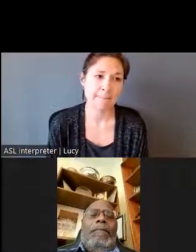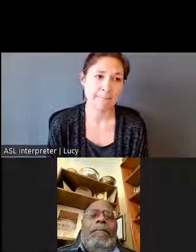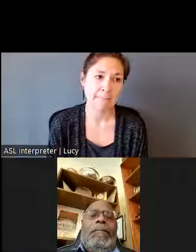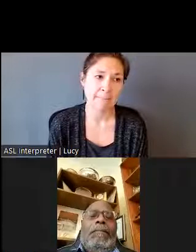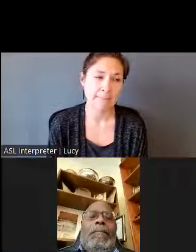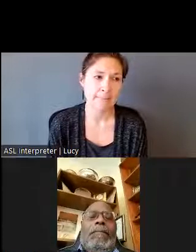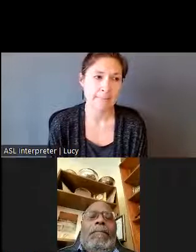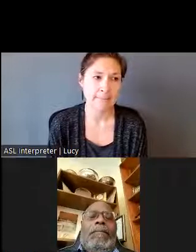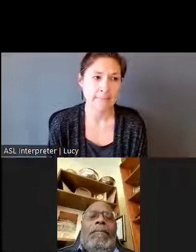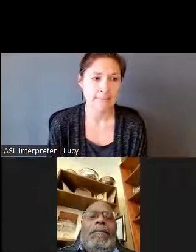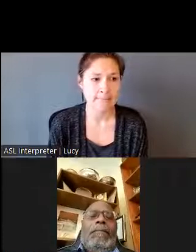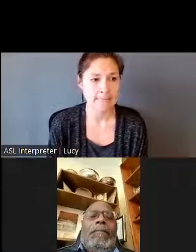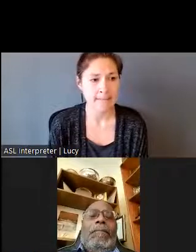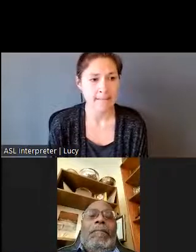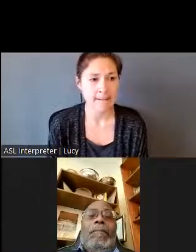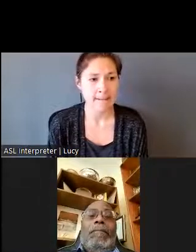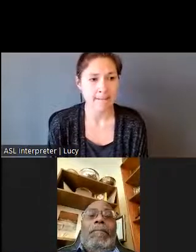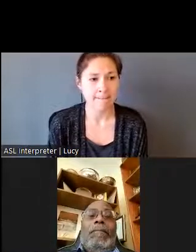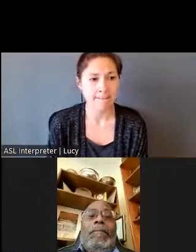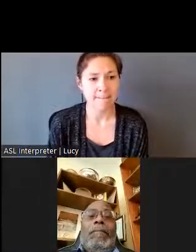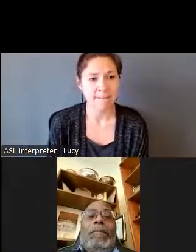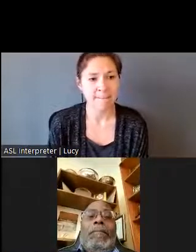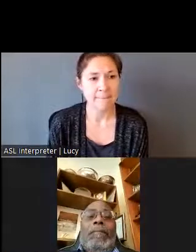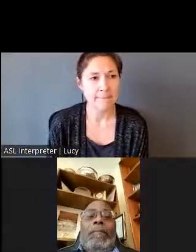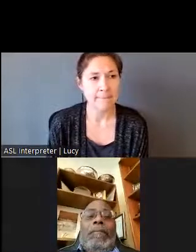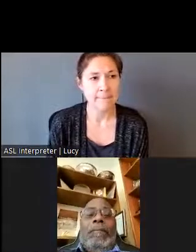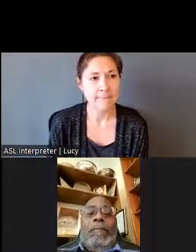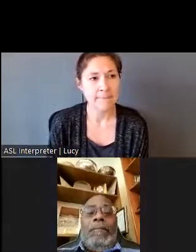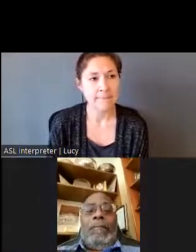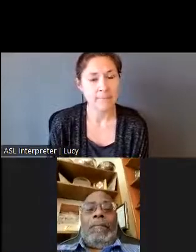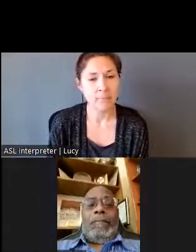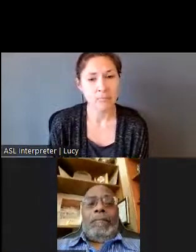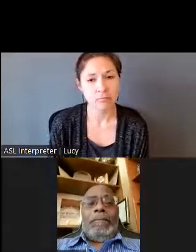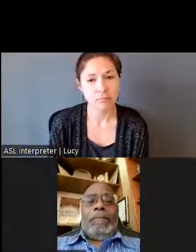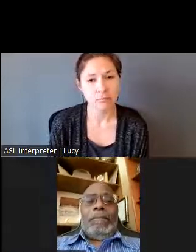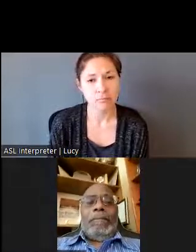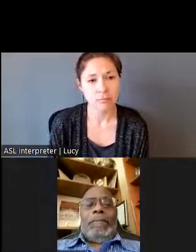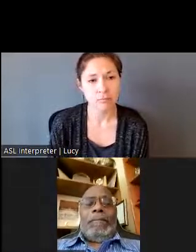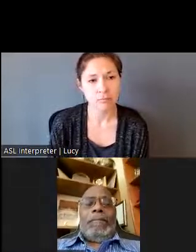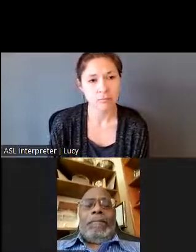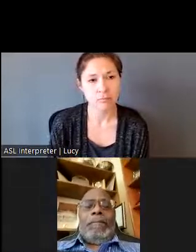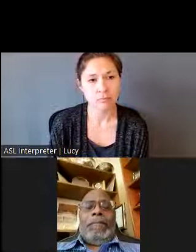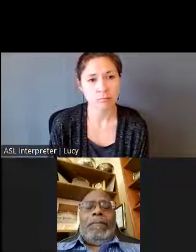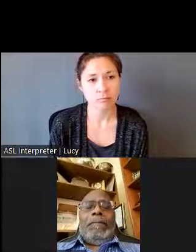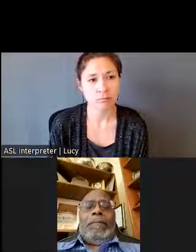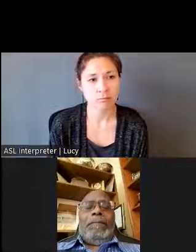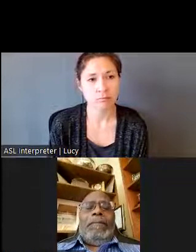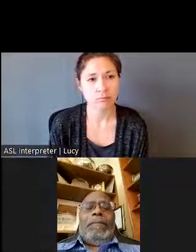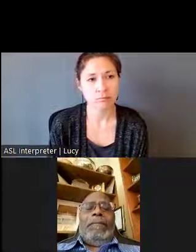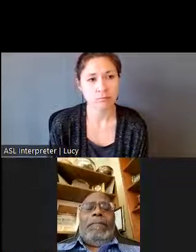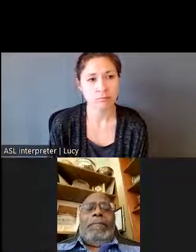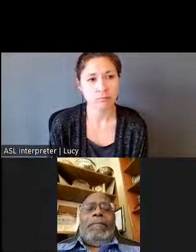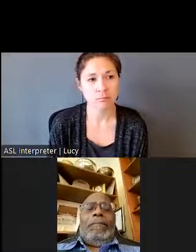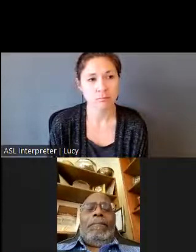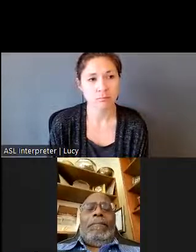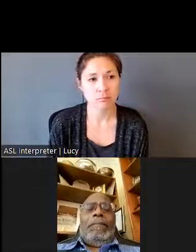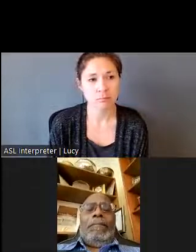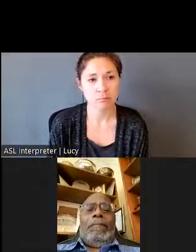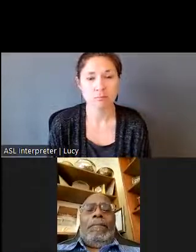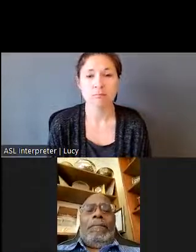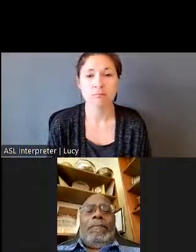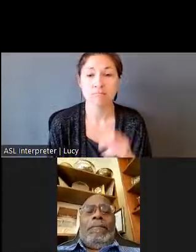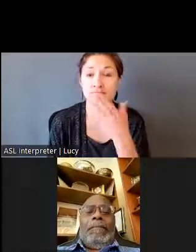puntitos. Busque interpretación de idiomas, escoja español y asegúrese finalizado. All set, thank you.